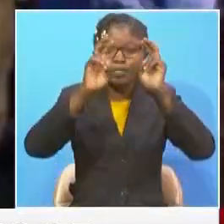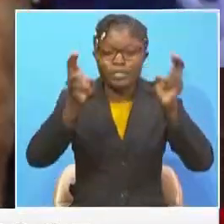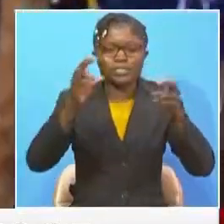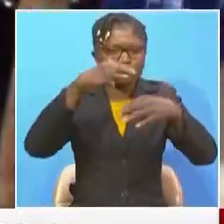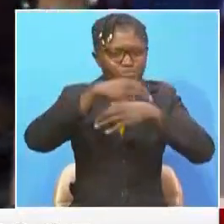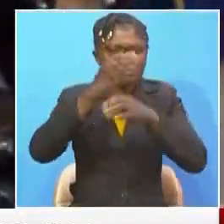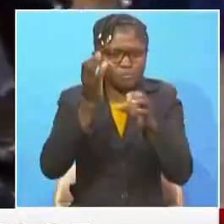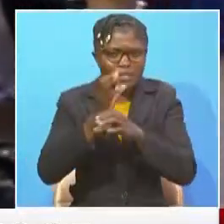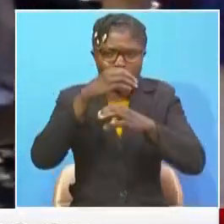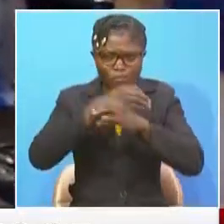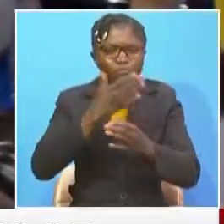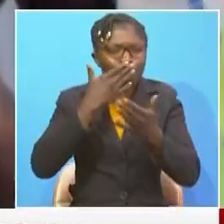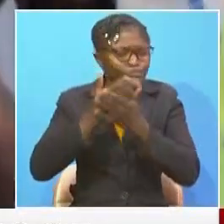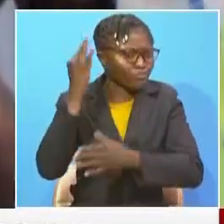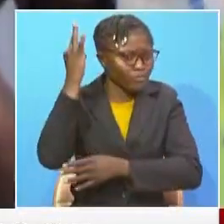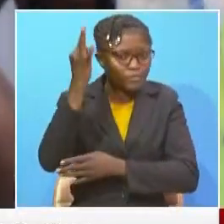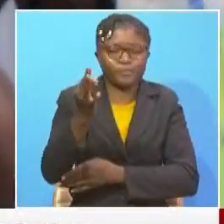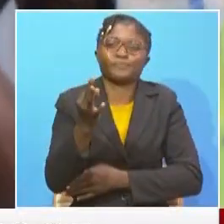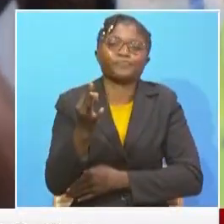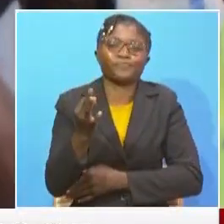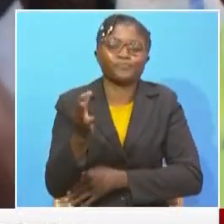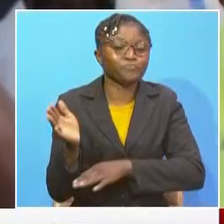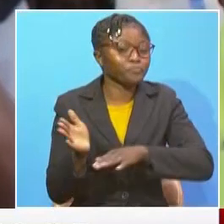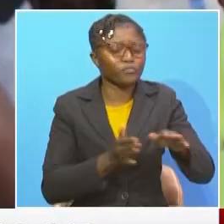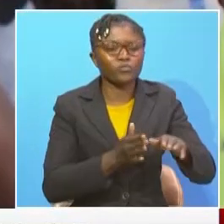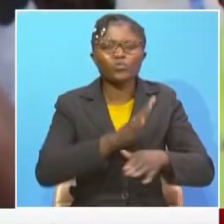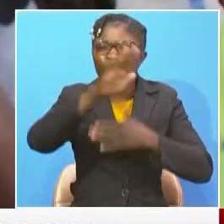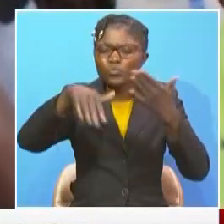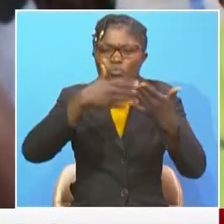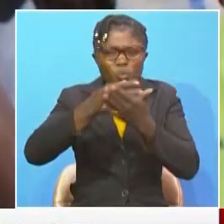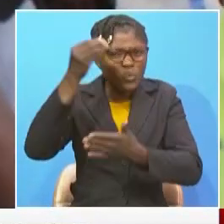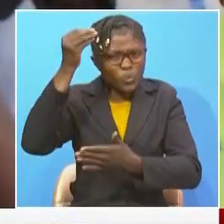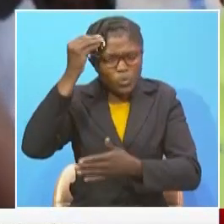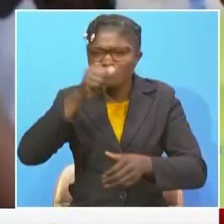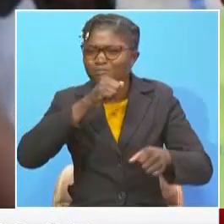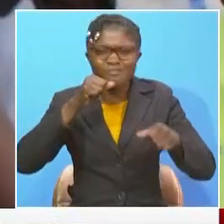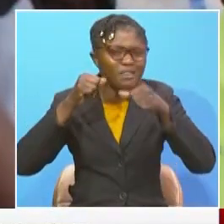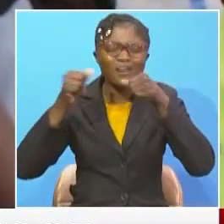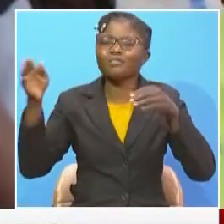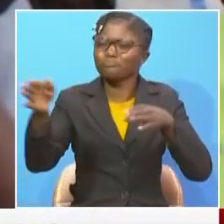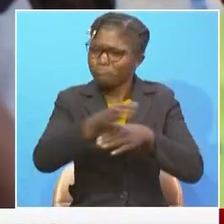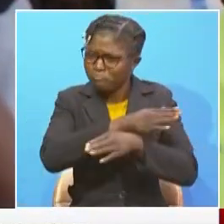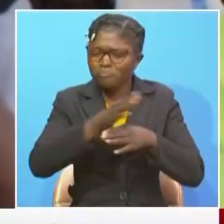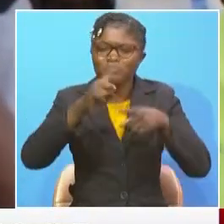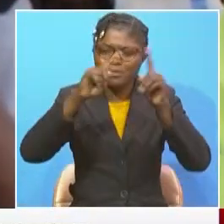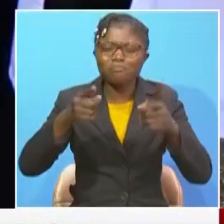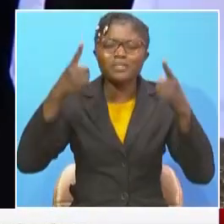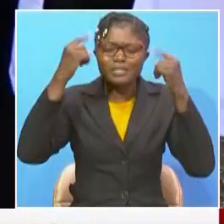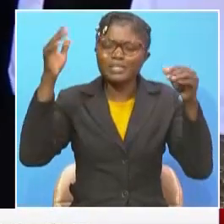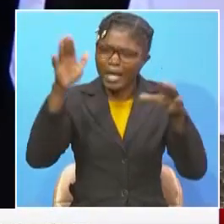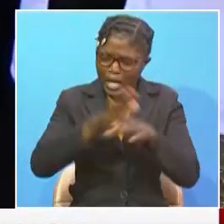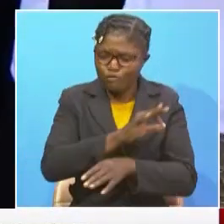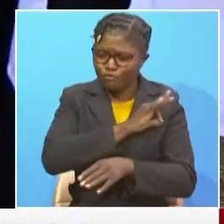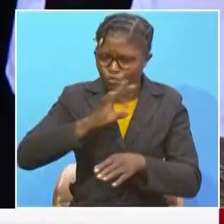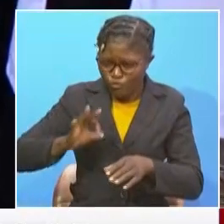Creating a Competitive Future. We all know that agriculture is a business, but be mindful of your food security.